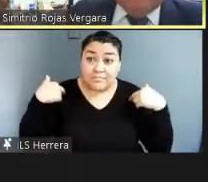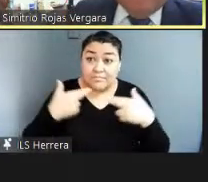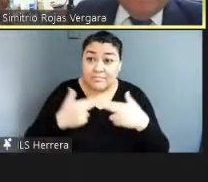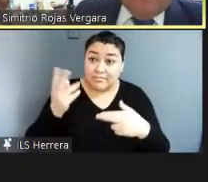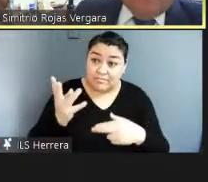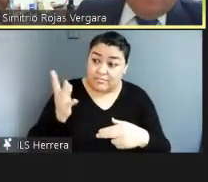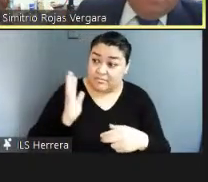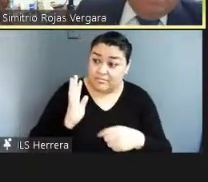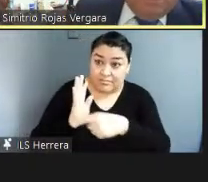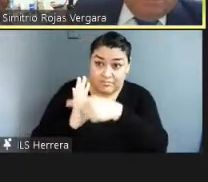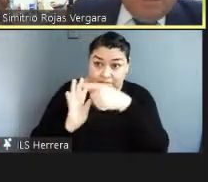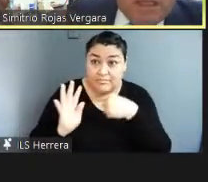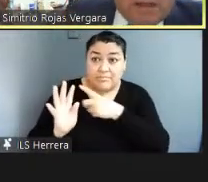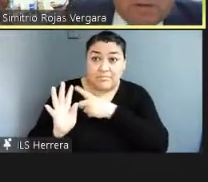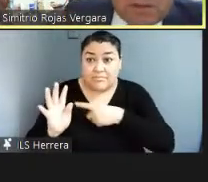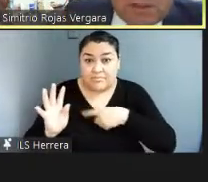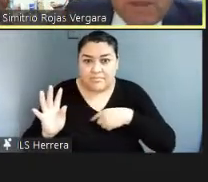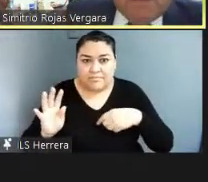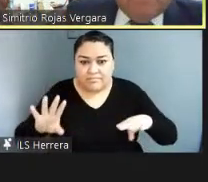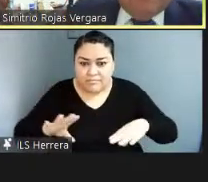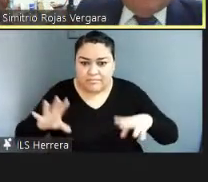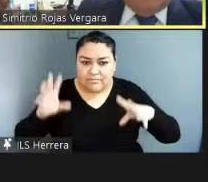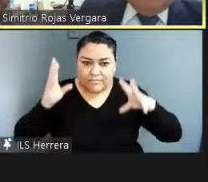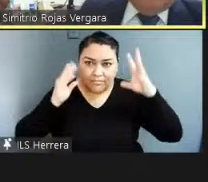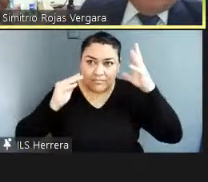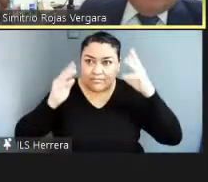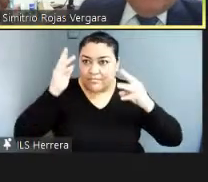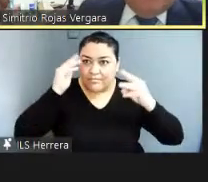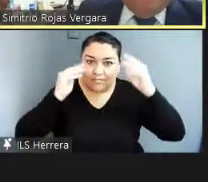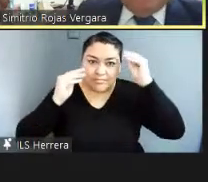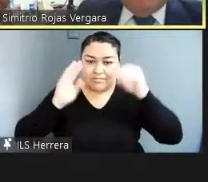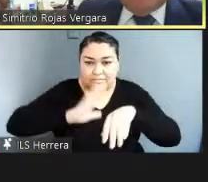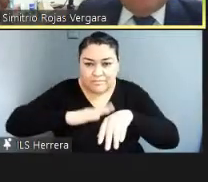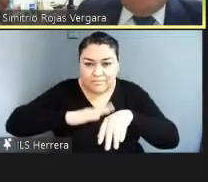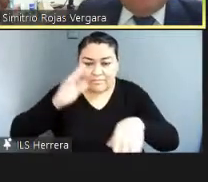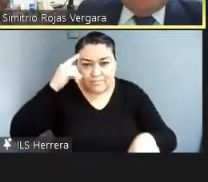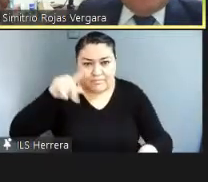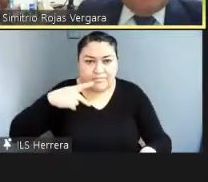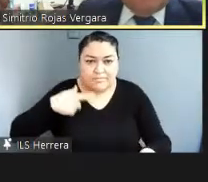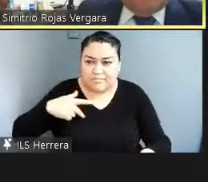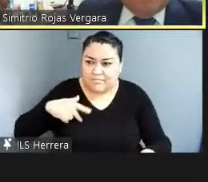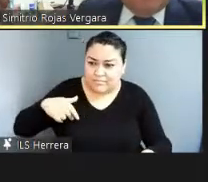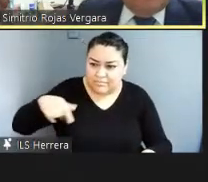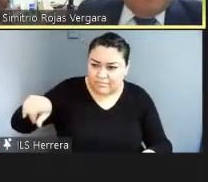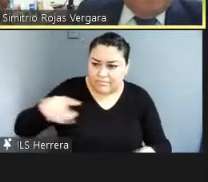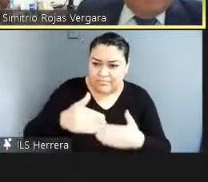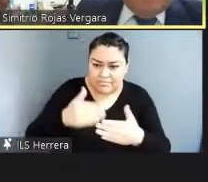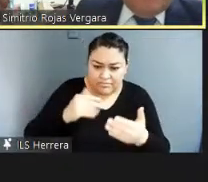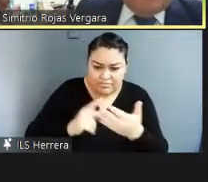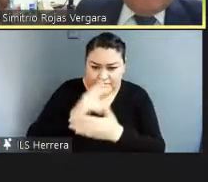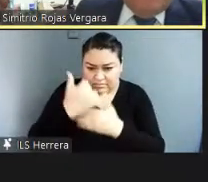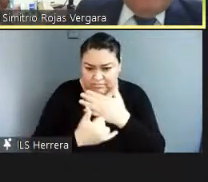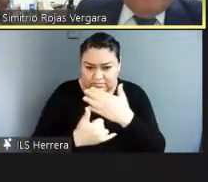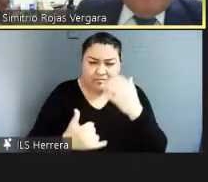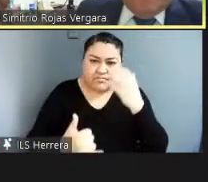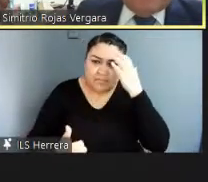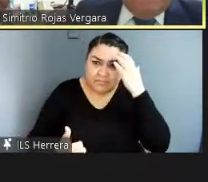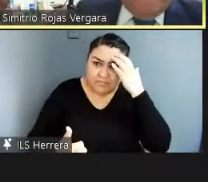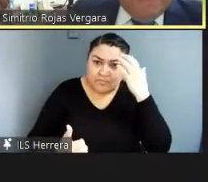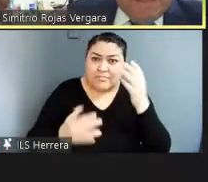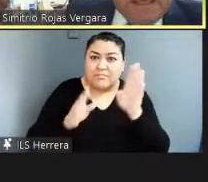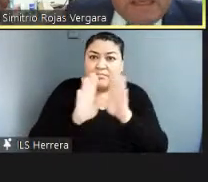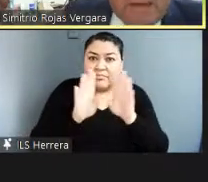need to be prepared to be the guides of the students. They need to have full knowledge of the